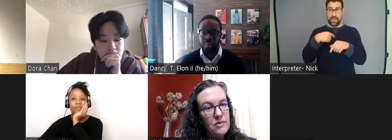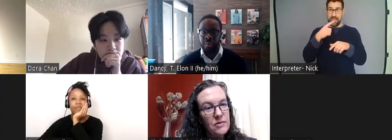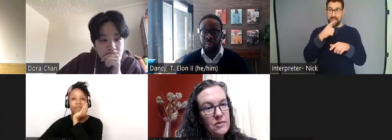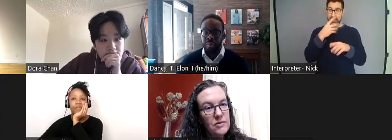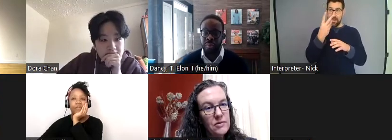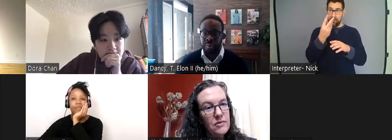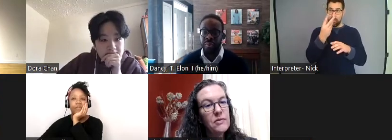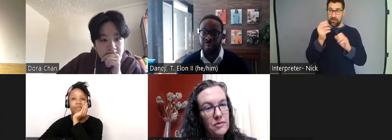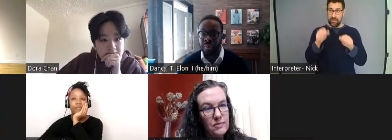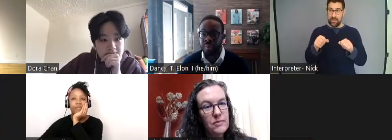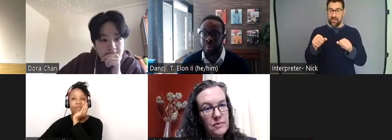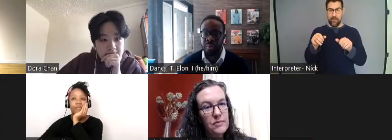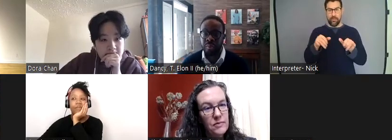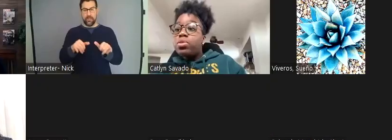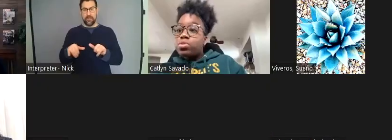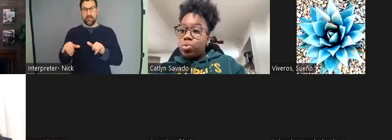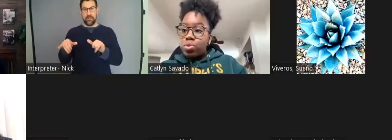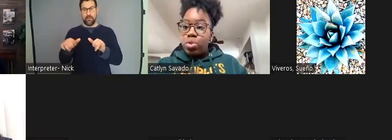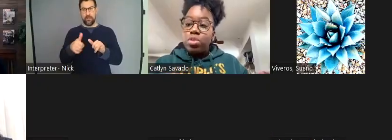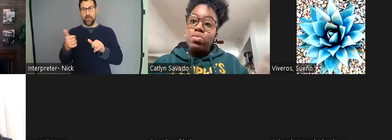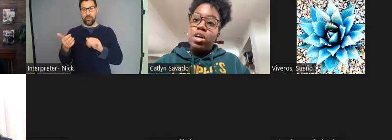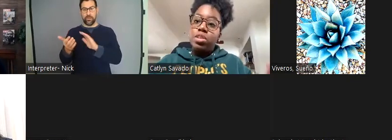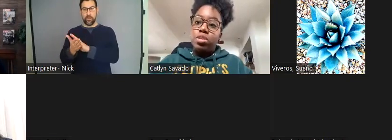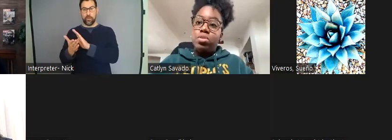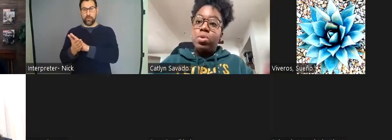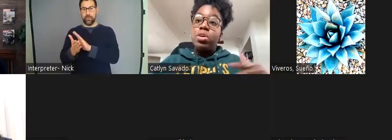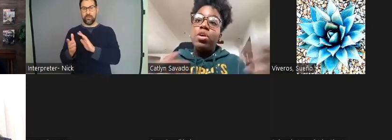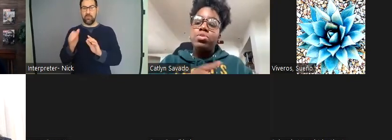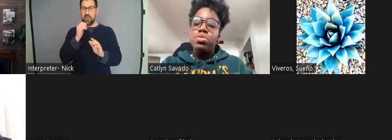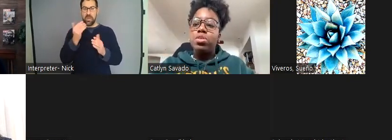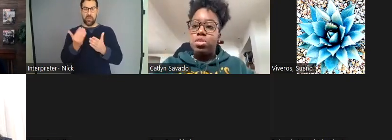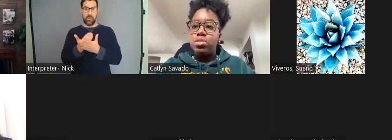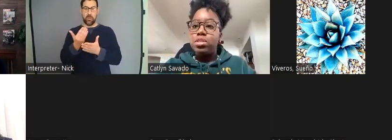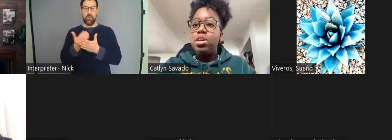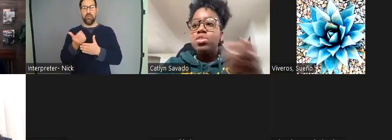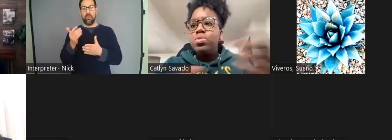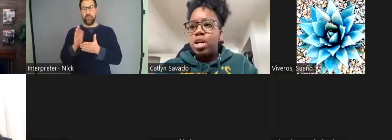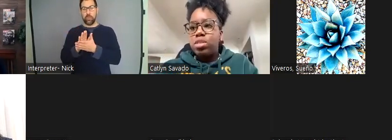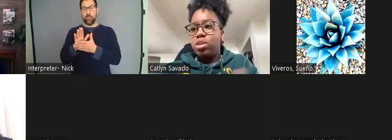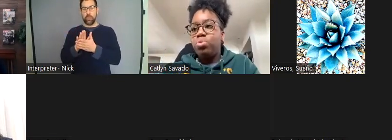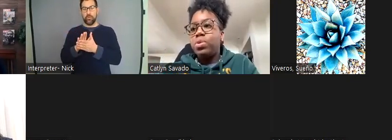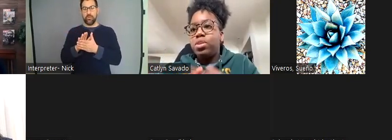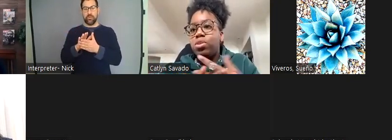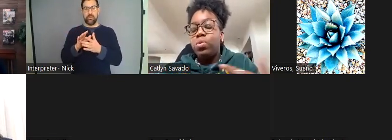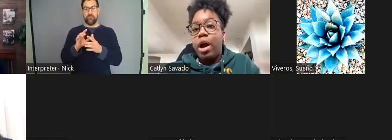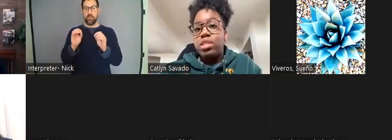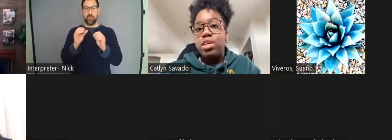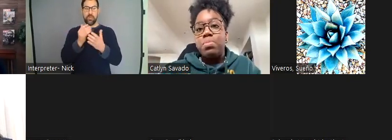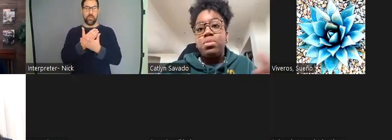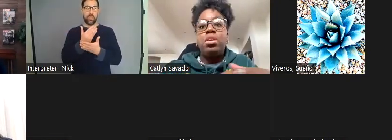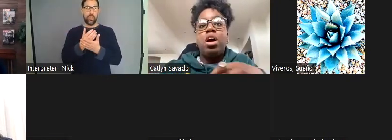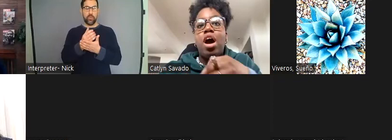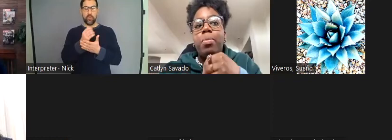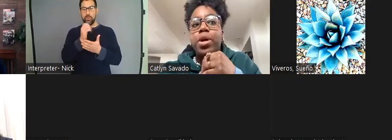was actually like a common thing amongst other schools. So this was nothing new, or other schools in our district. So it was nothing new. It wasn't a new